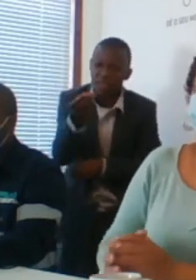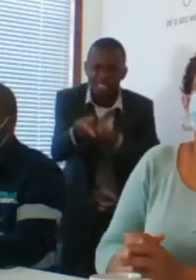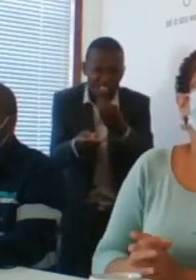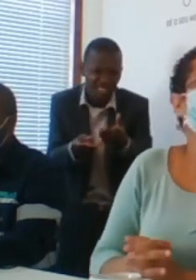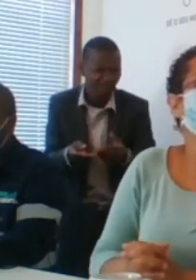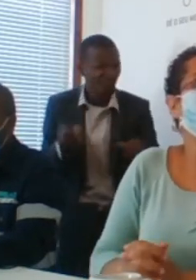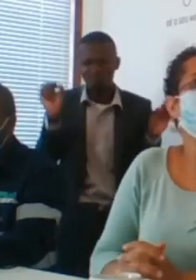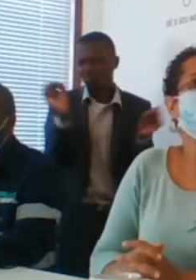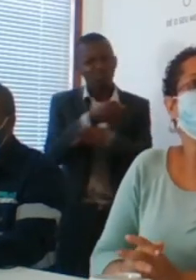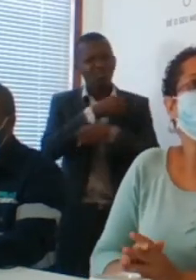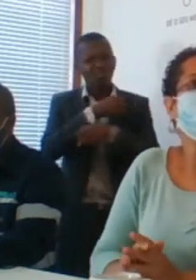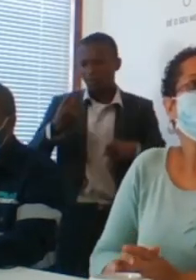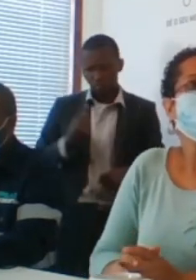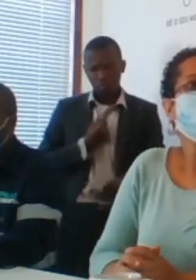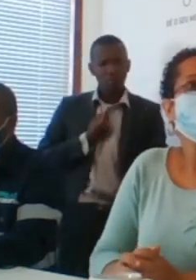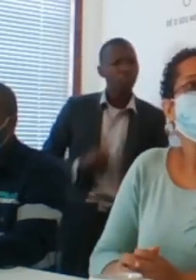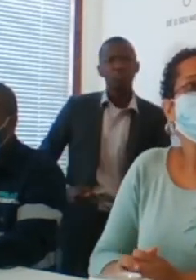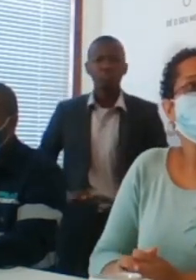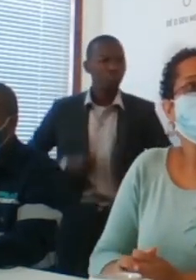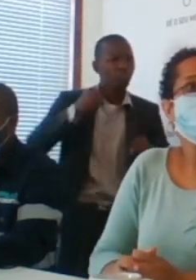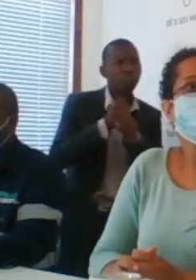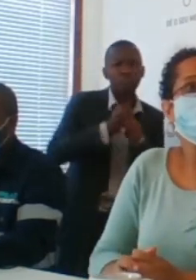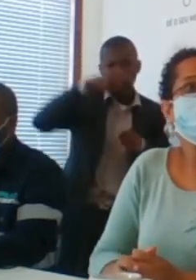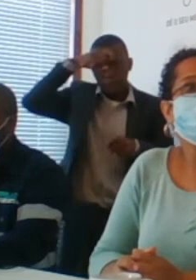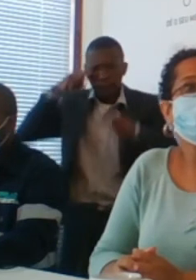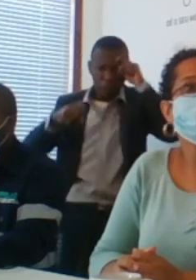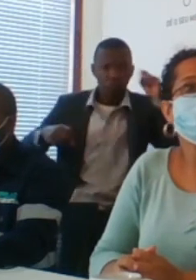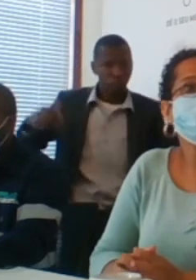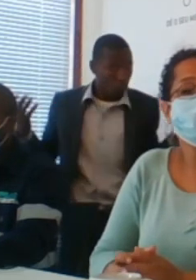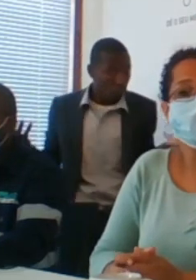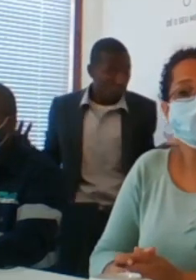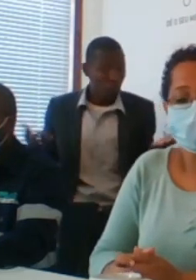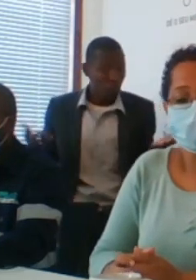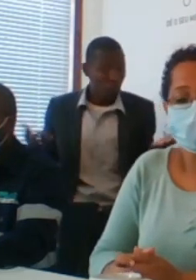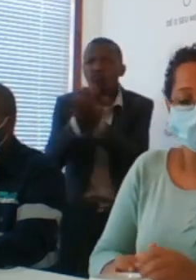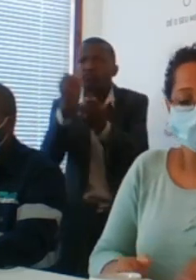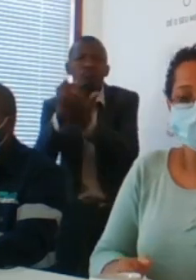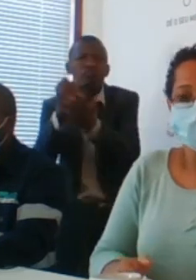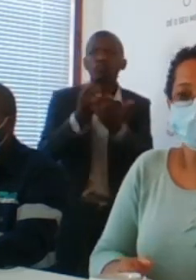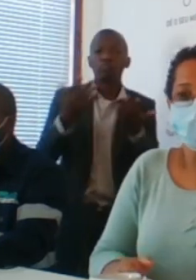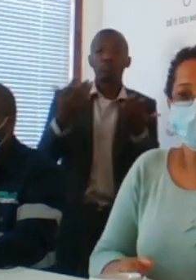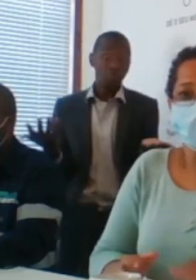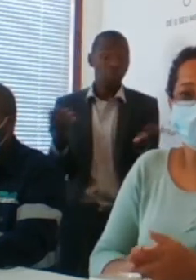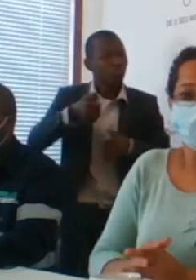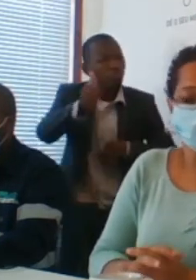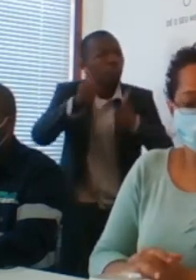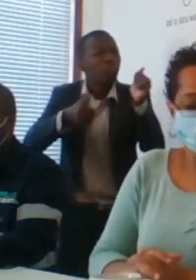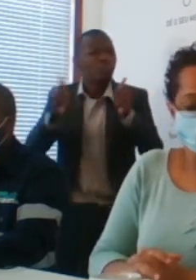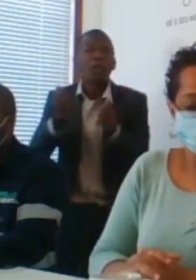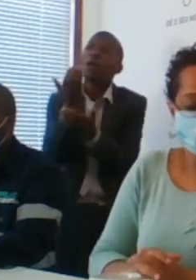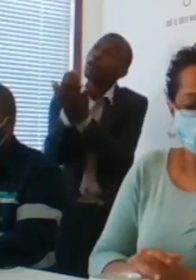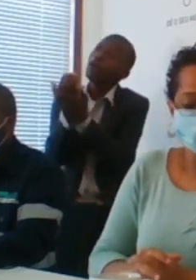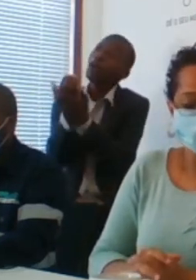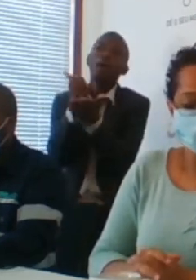walk around looking for bread yourself, without just asking, because it's very difficult to keep asking things